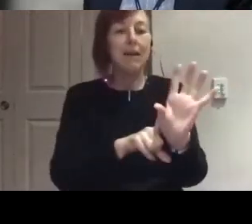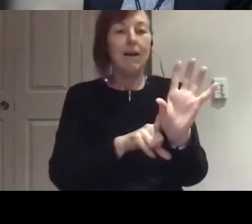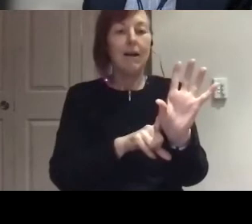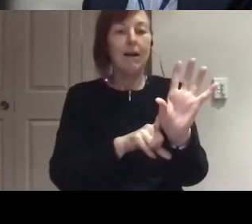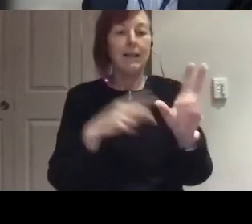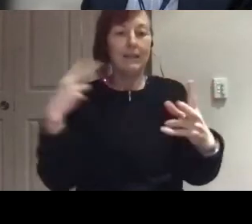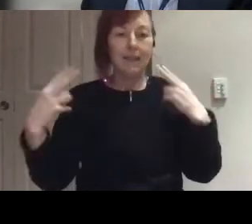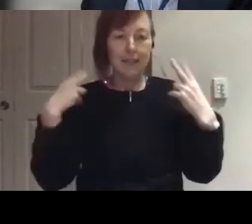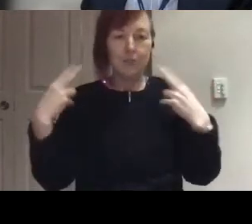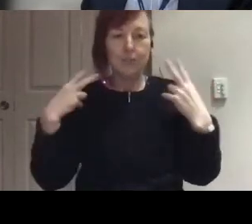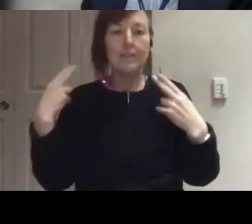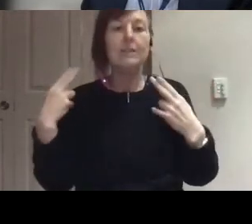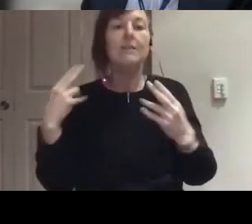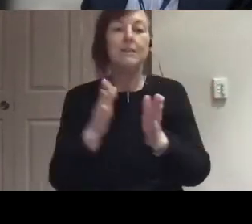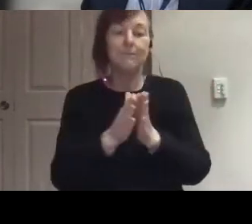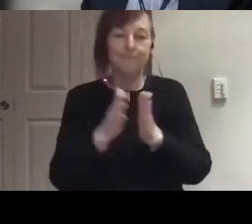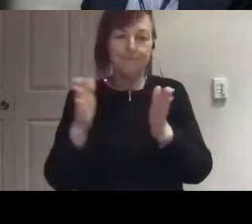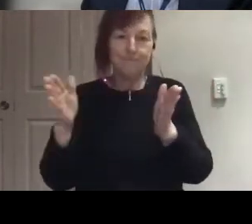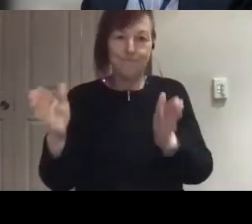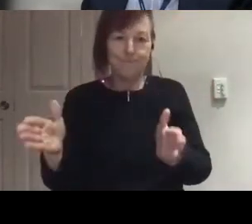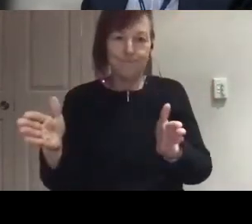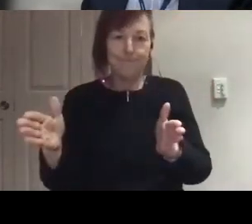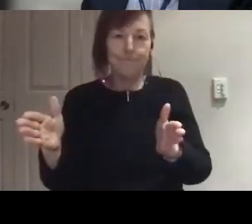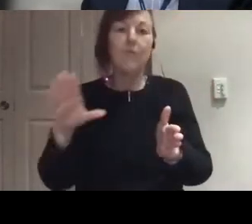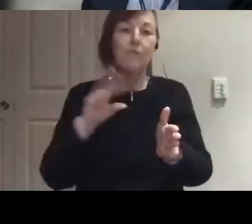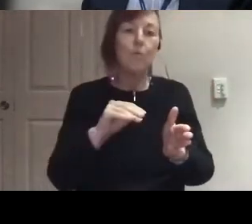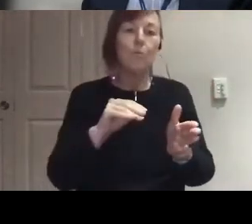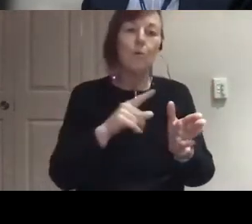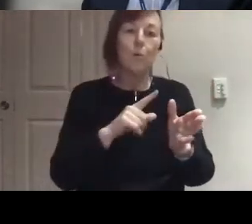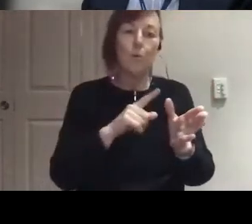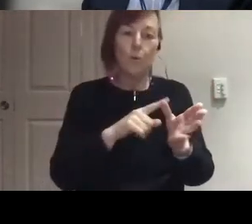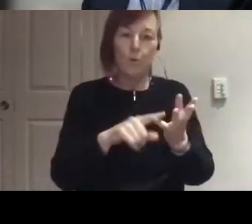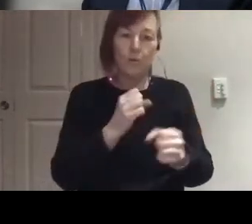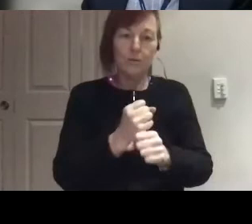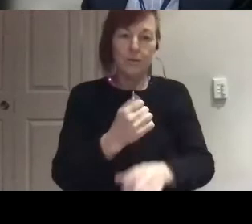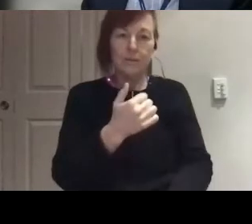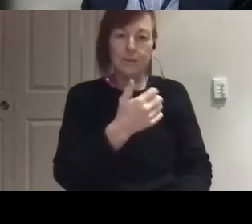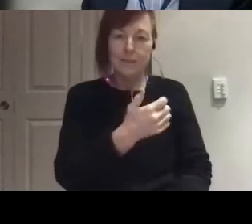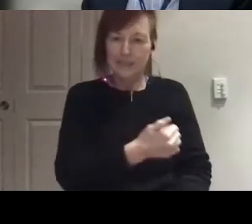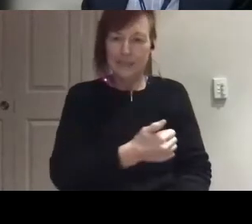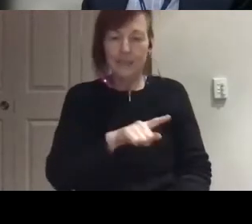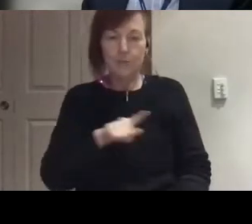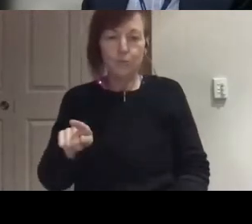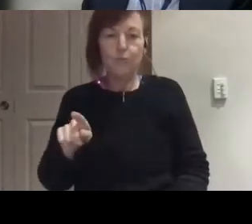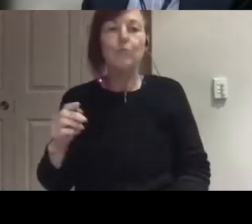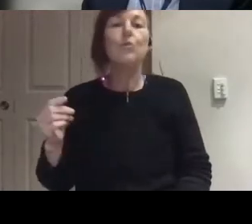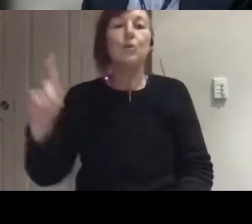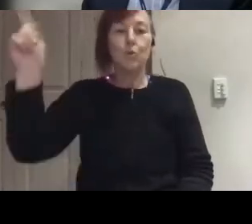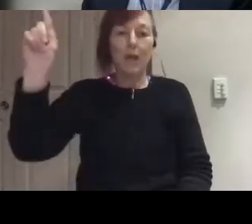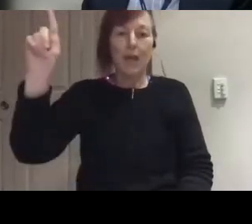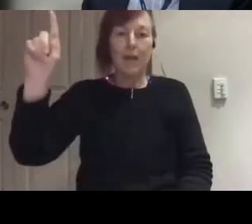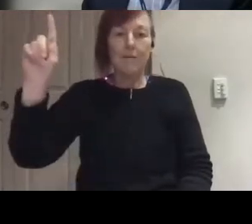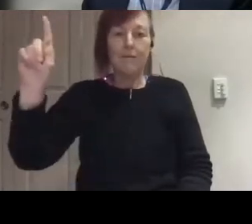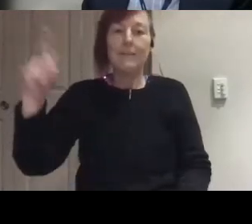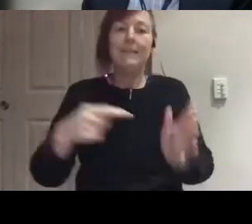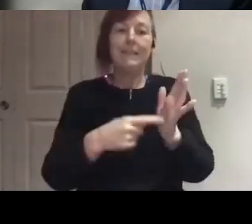August inclusive. We'd like you to come forward to be tested as soon as you can. It's a tier 1 site, and we know